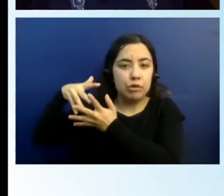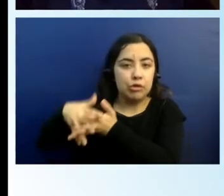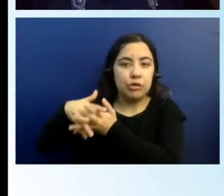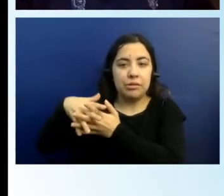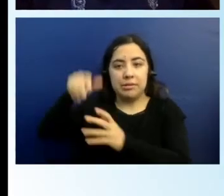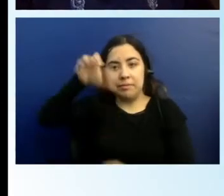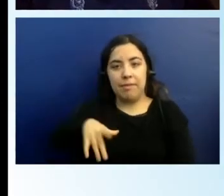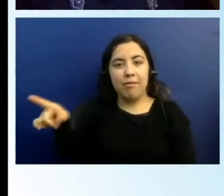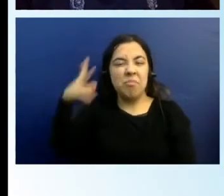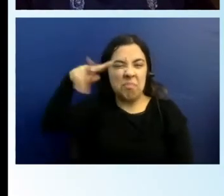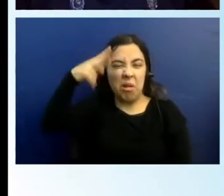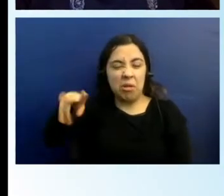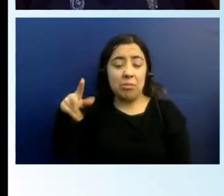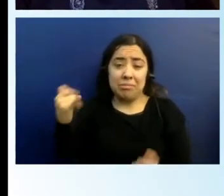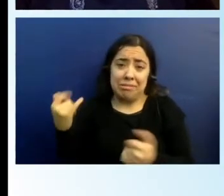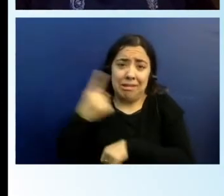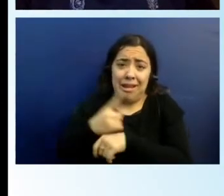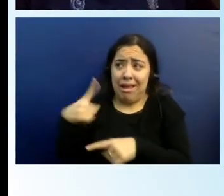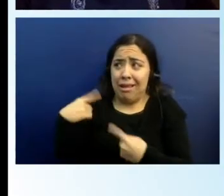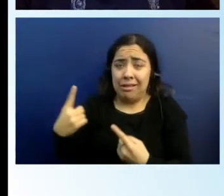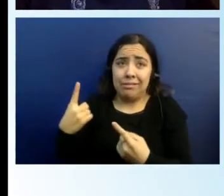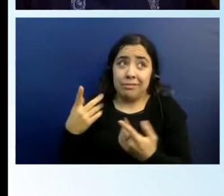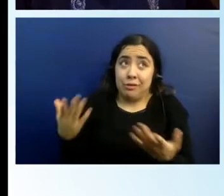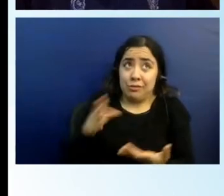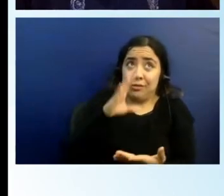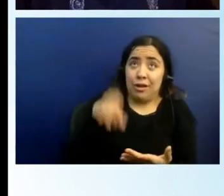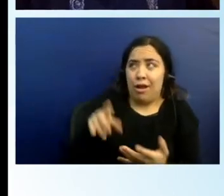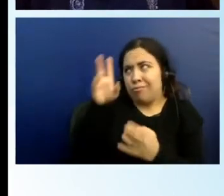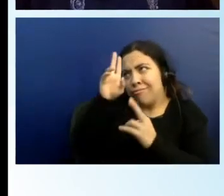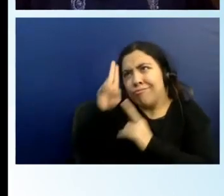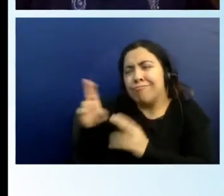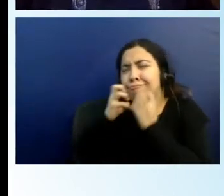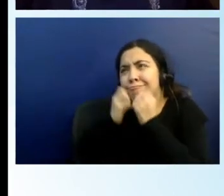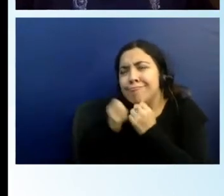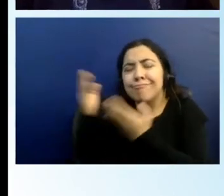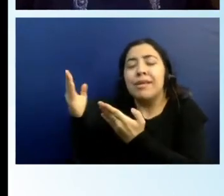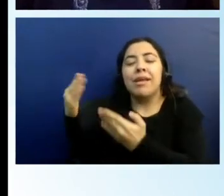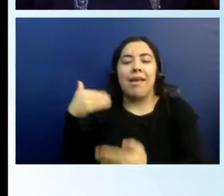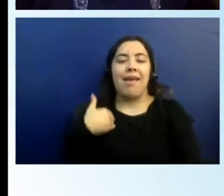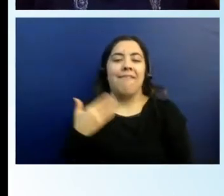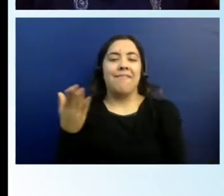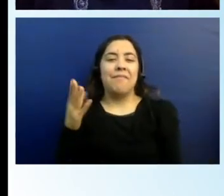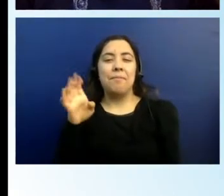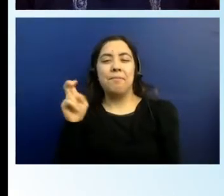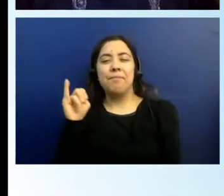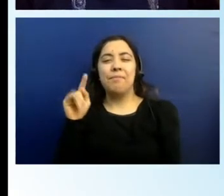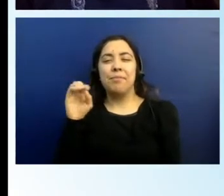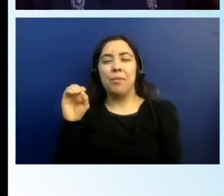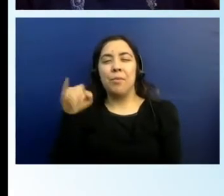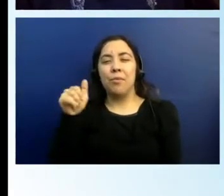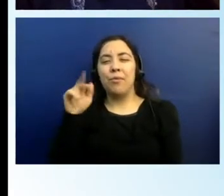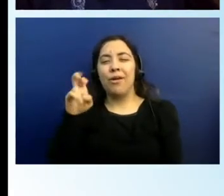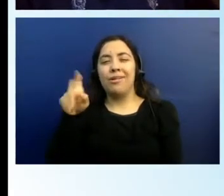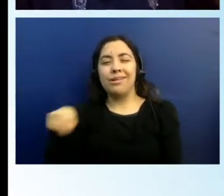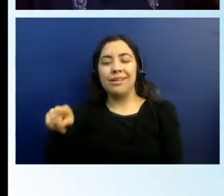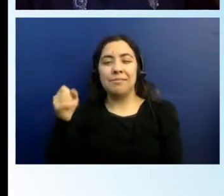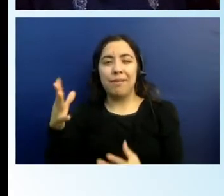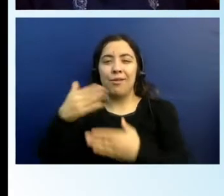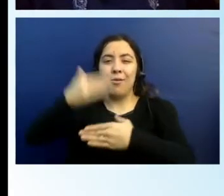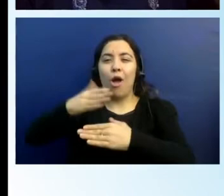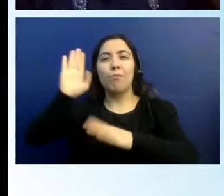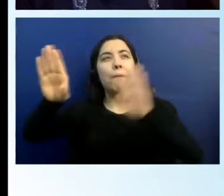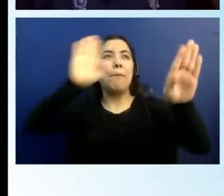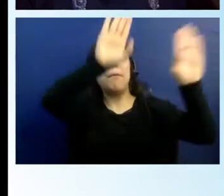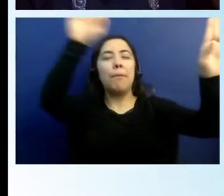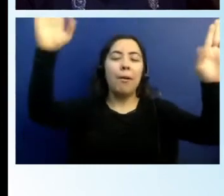beloved. Certainly in Chicago, we have Benito Juarez on many walls. We have a school named after him. Again,